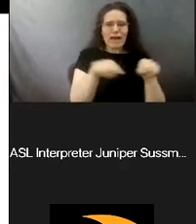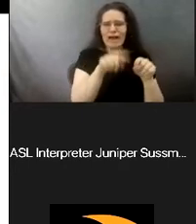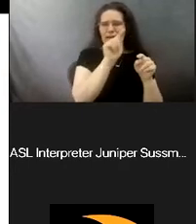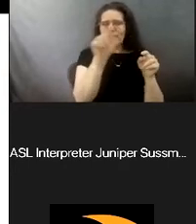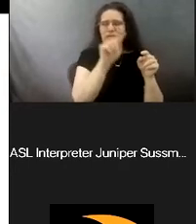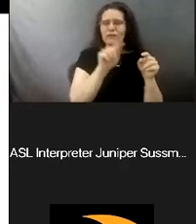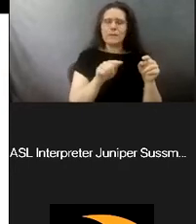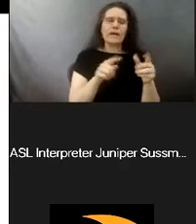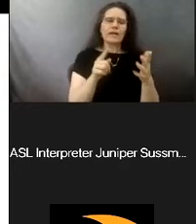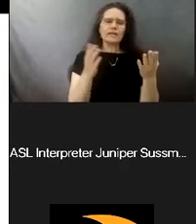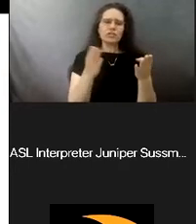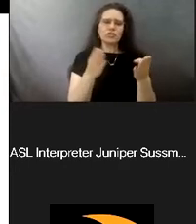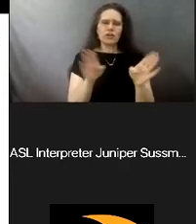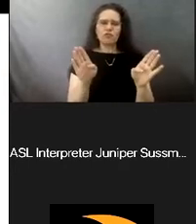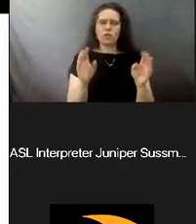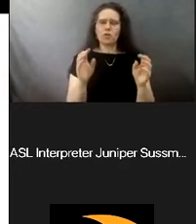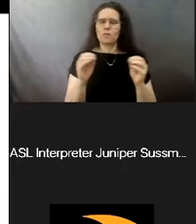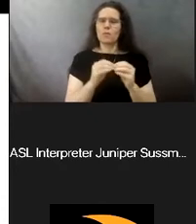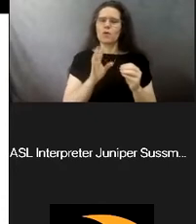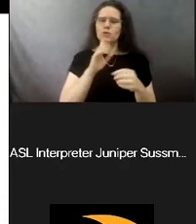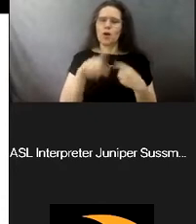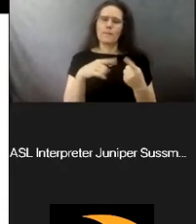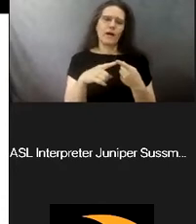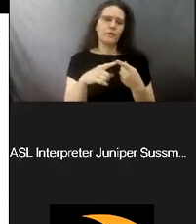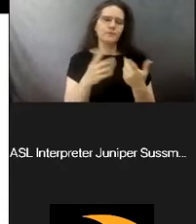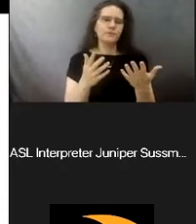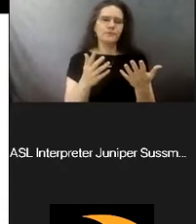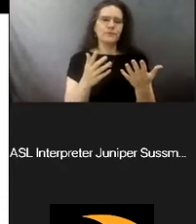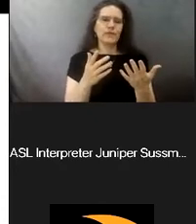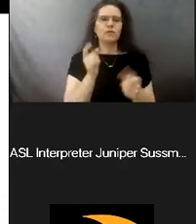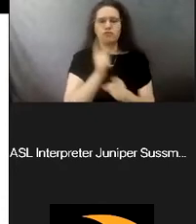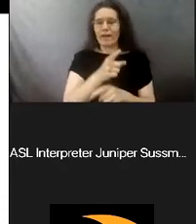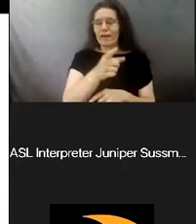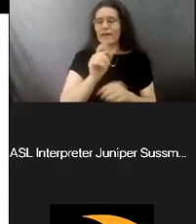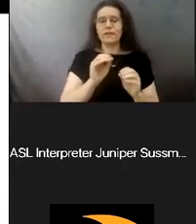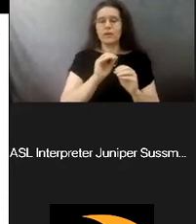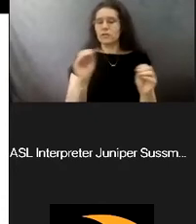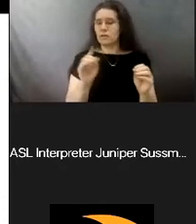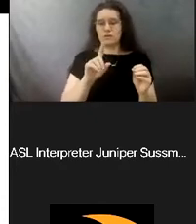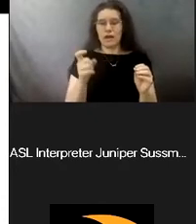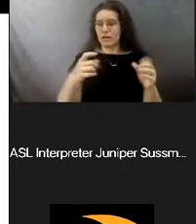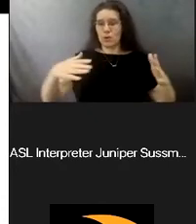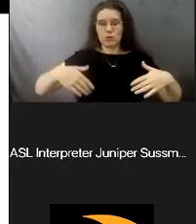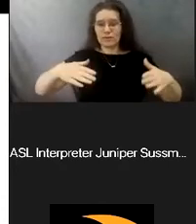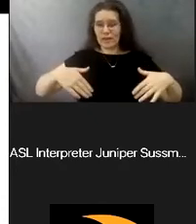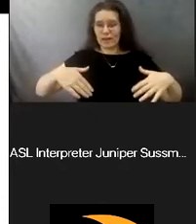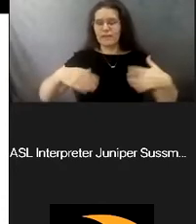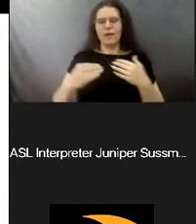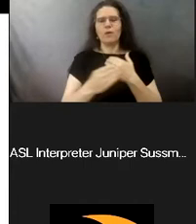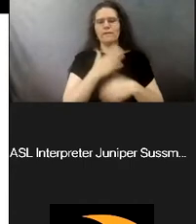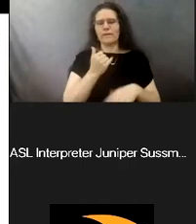just talking a little bit more about these. So of course, undiagnosed or untreated issues that affect learning, attention